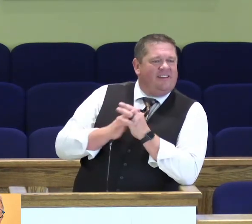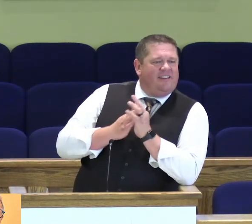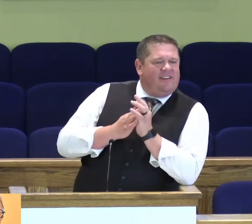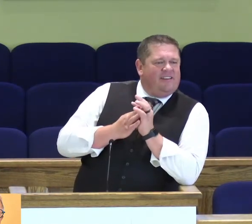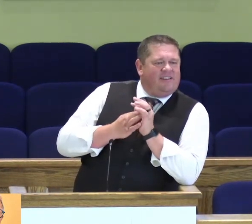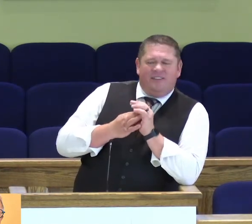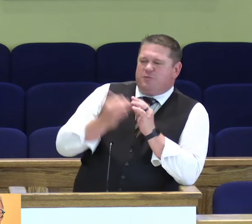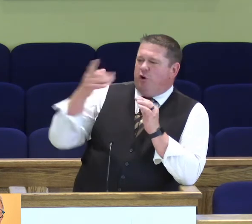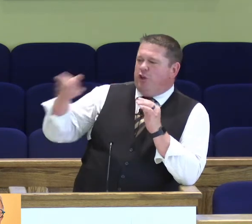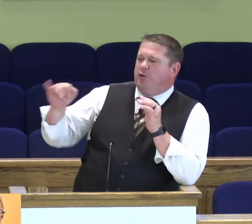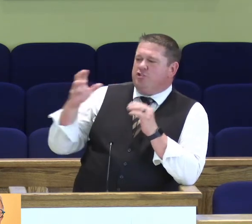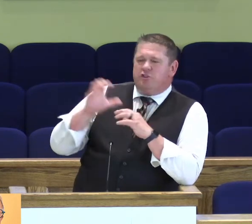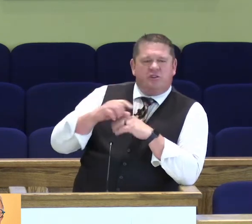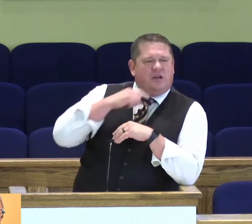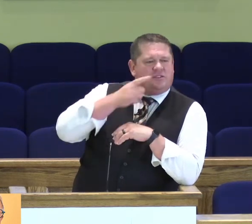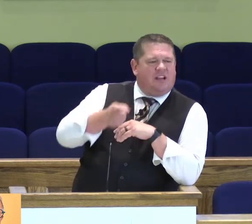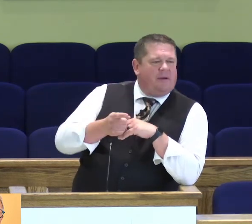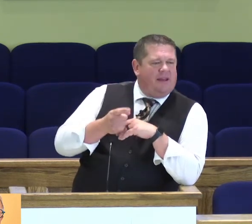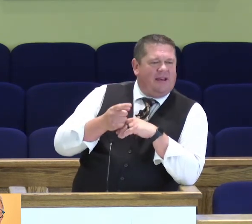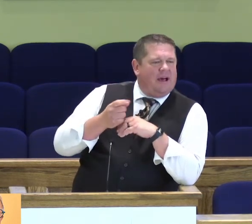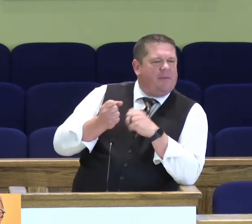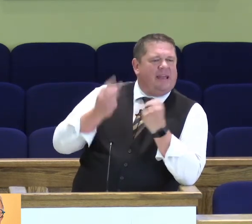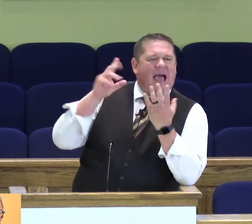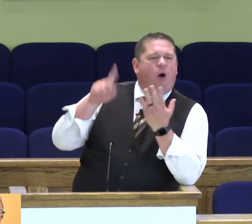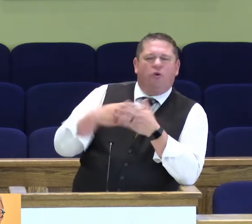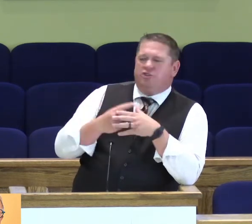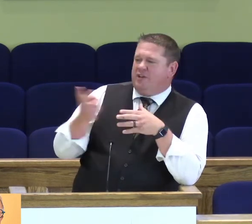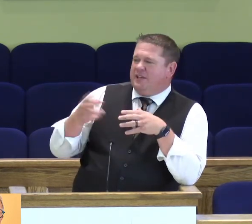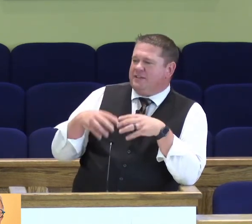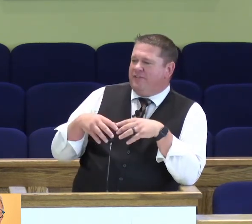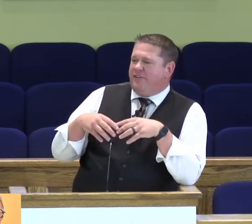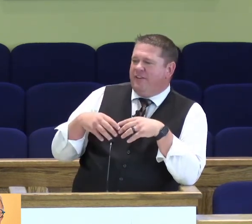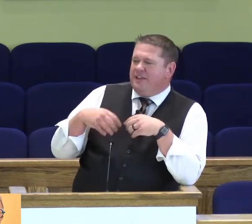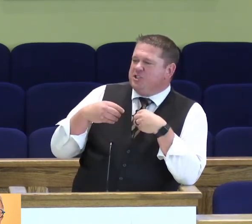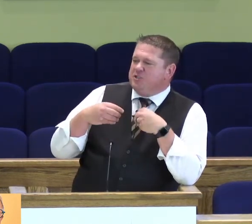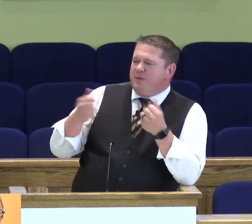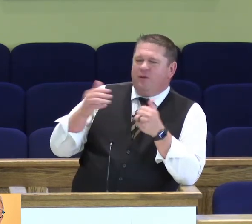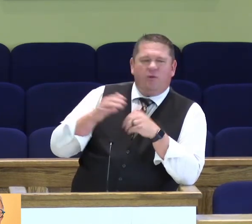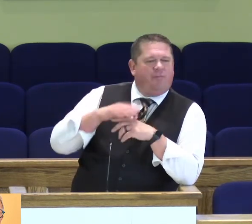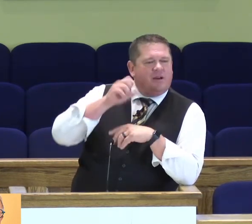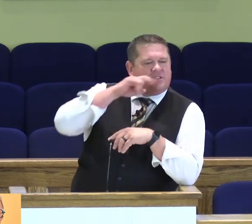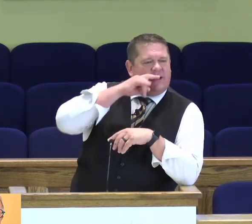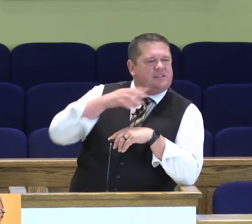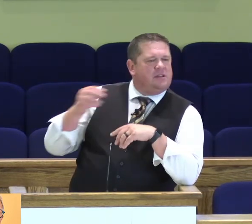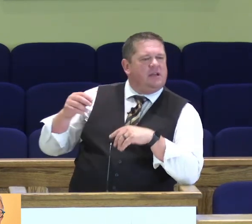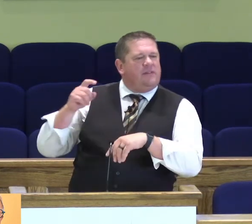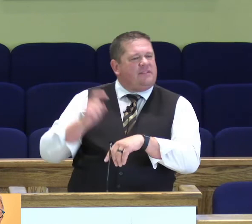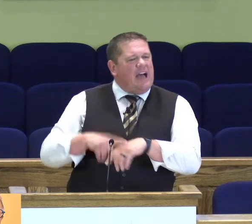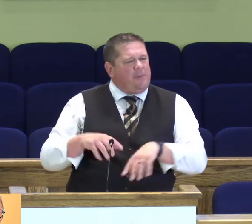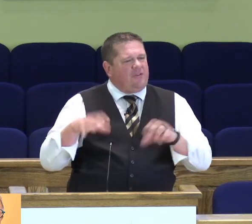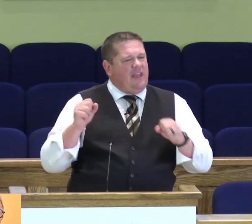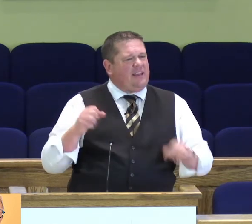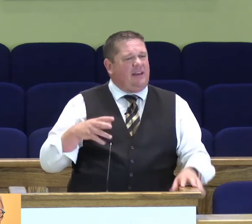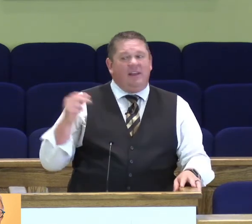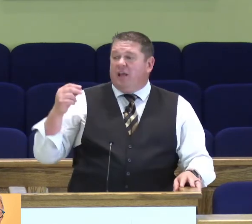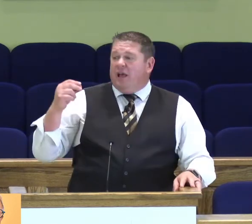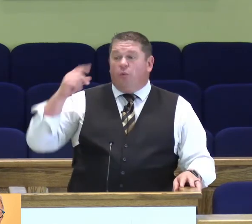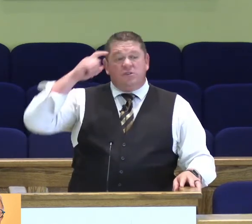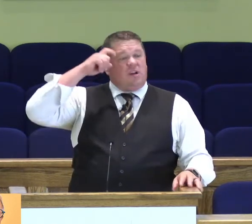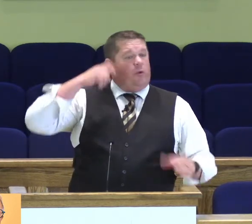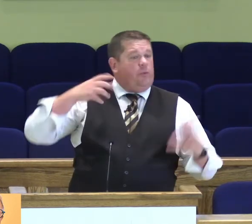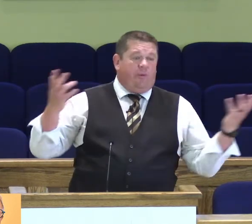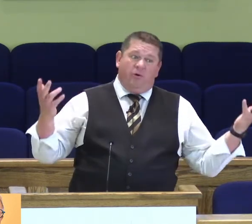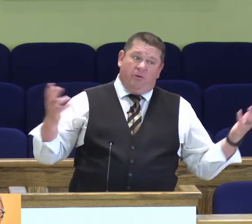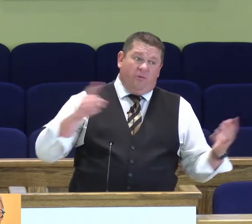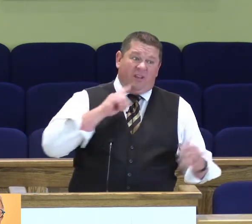Sunday. And this morning you were in junior church. I was telling them how many hours you guys have spent with bus kids and the time you've taken. And